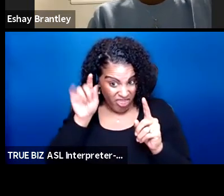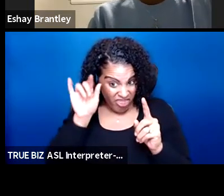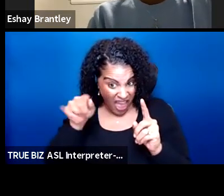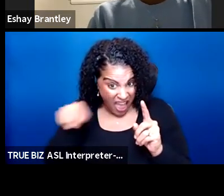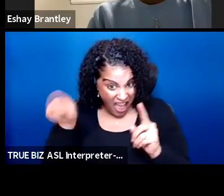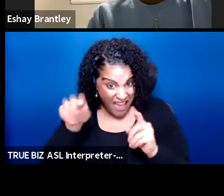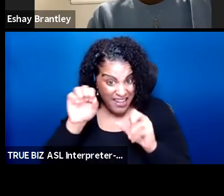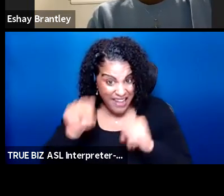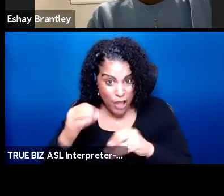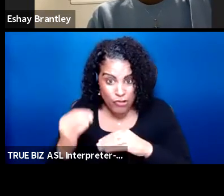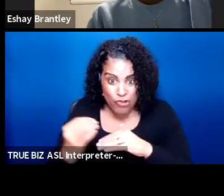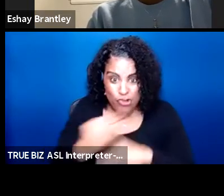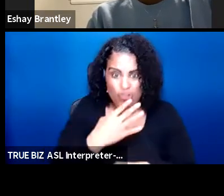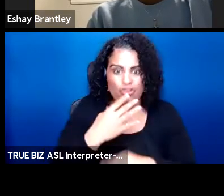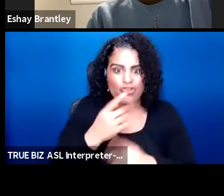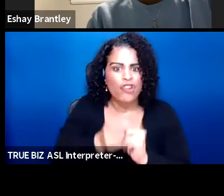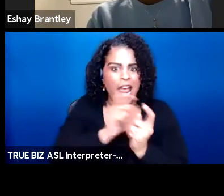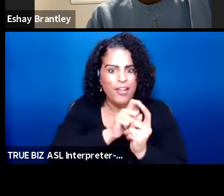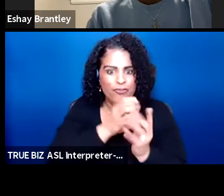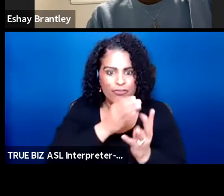our disciplines,